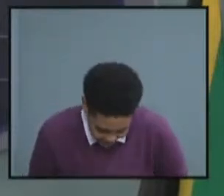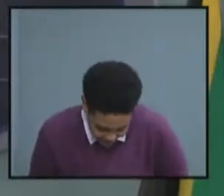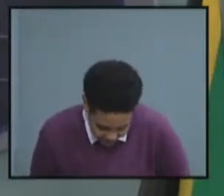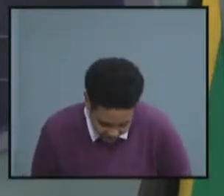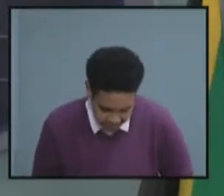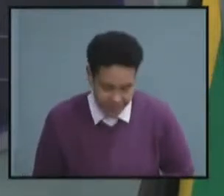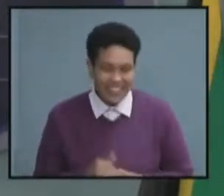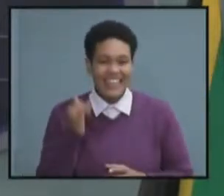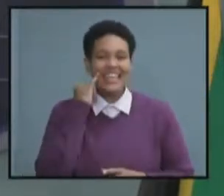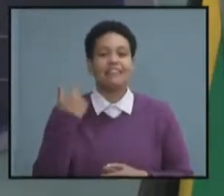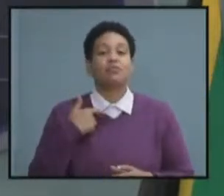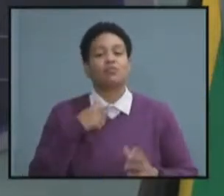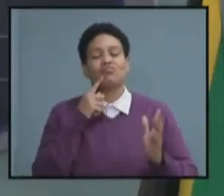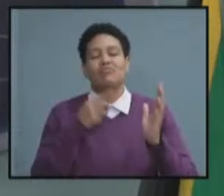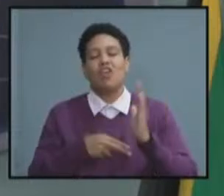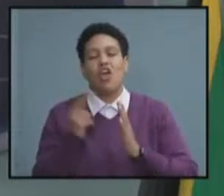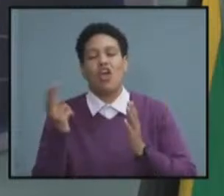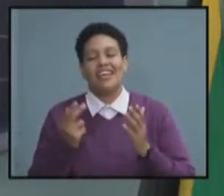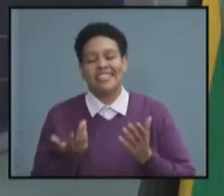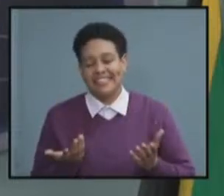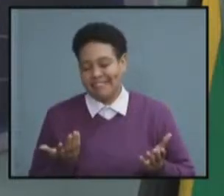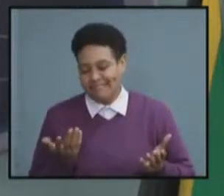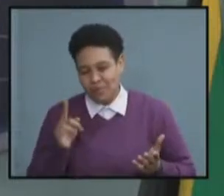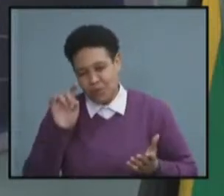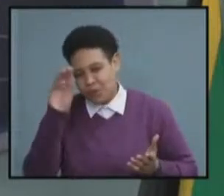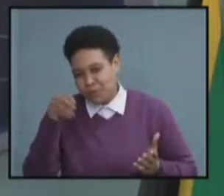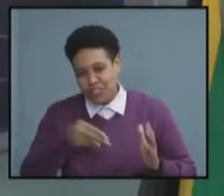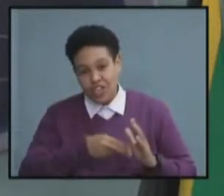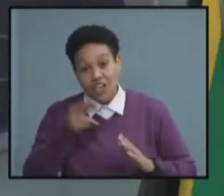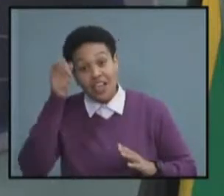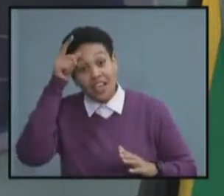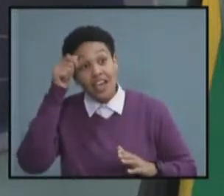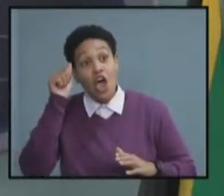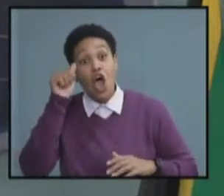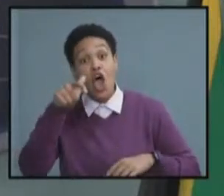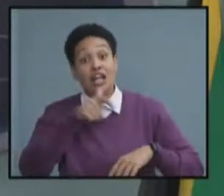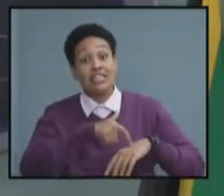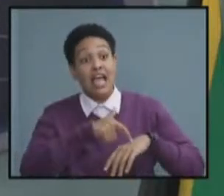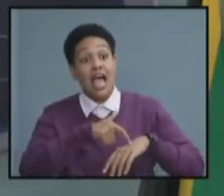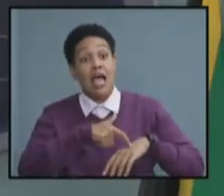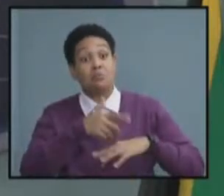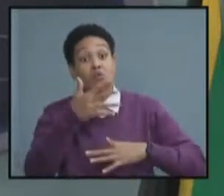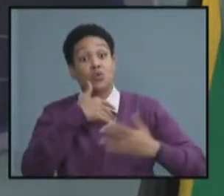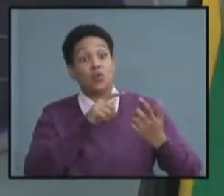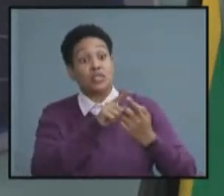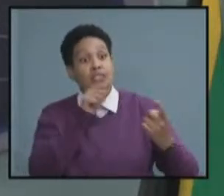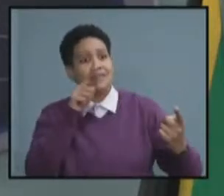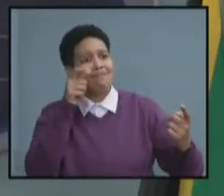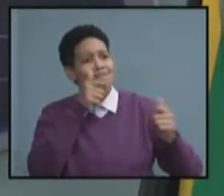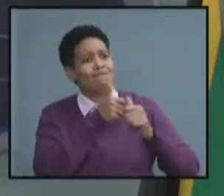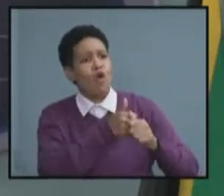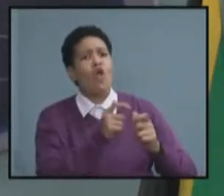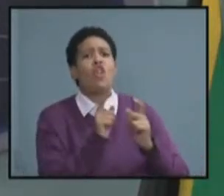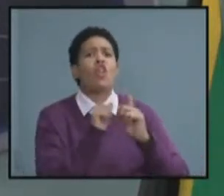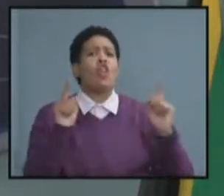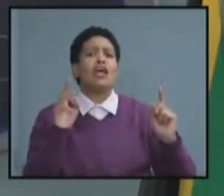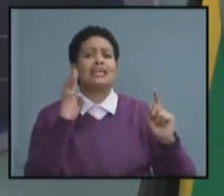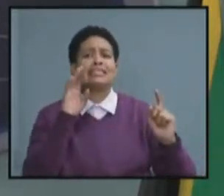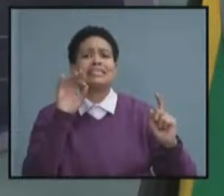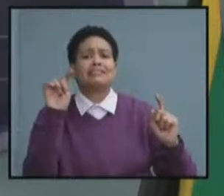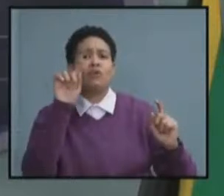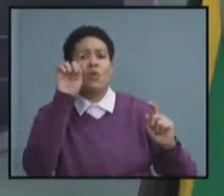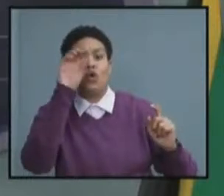brutally honest, certainly not at all times social distance was observed during